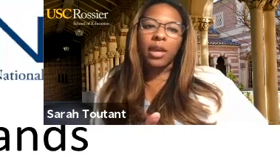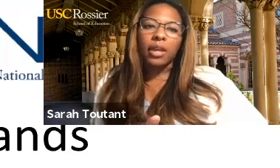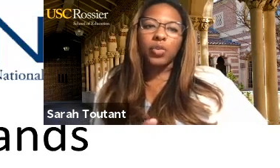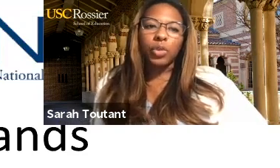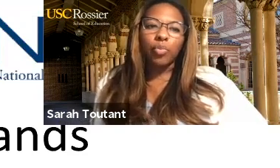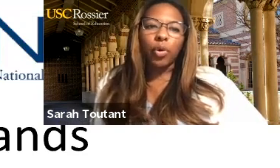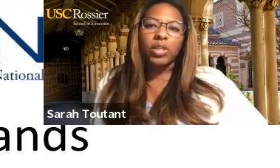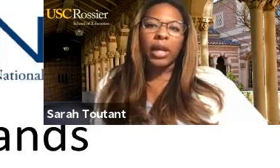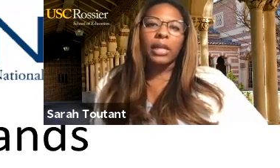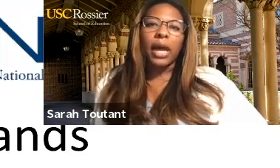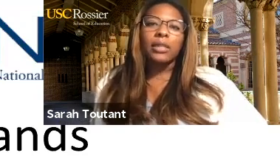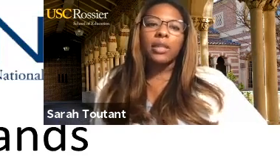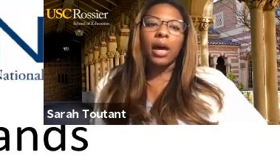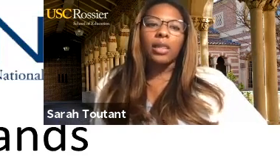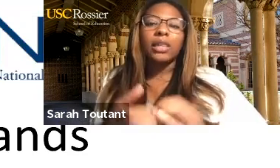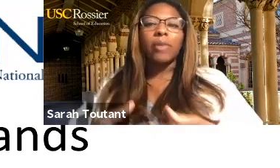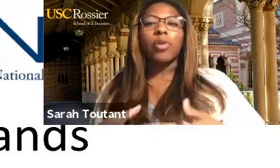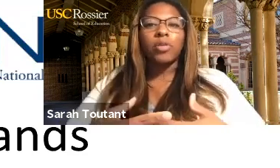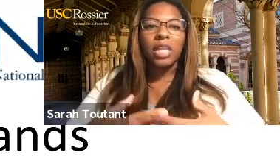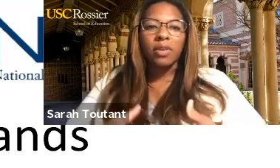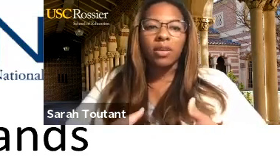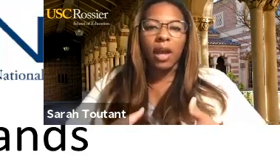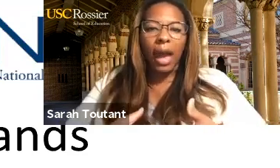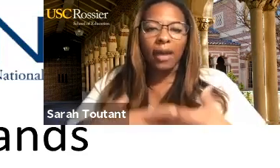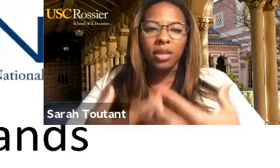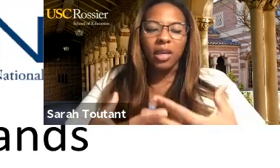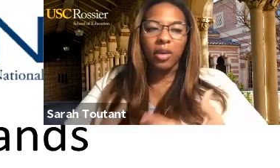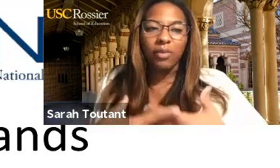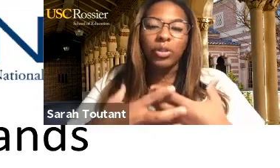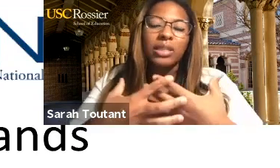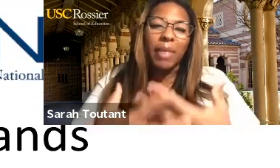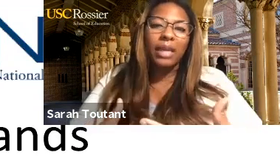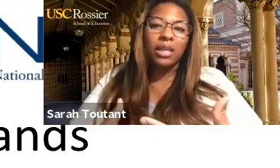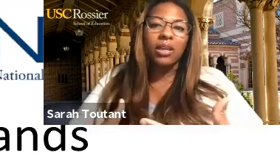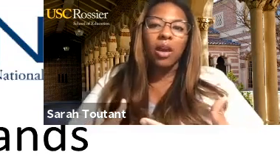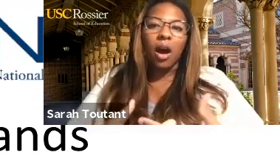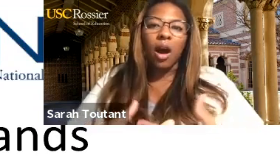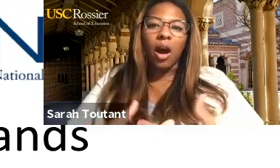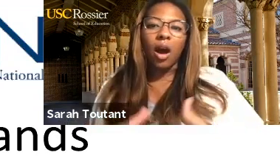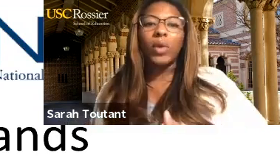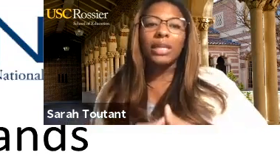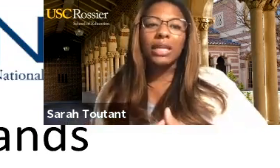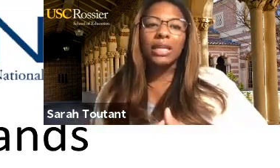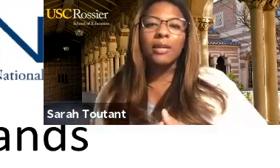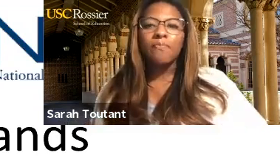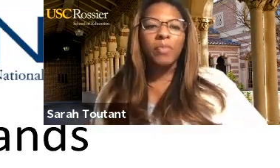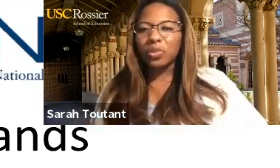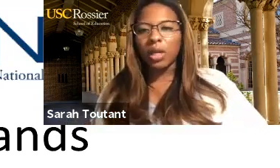think that it's really important to recognize that the labor that even asking and really demanding what we